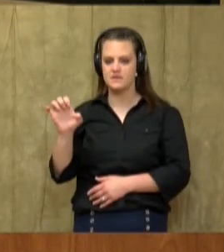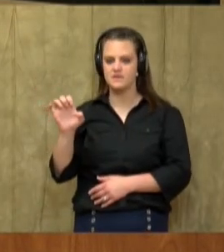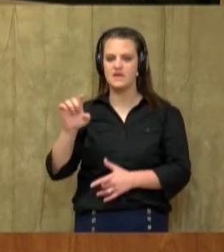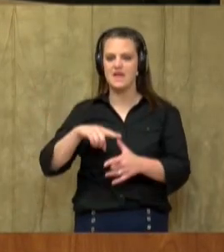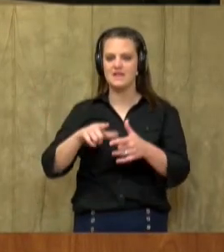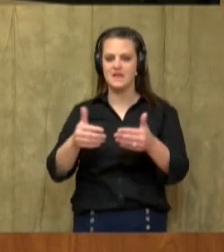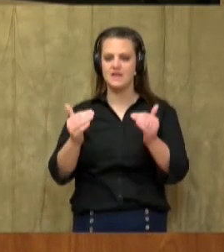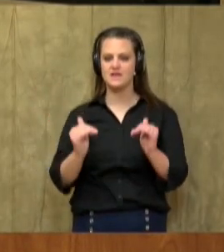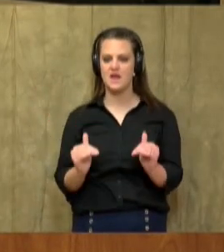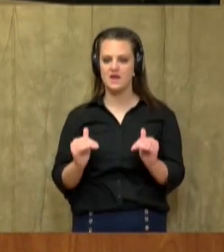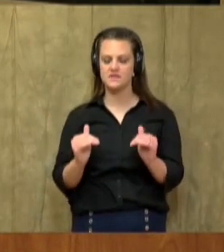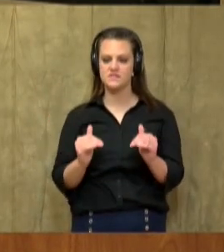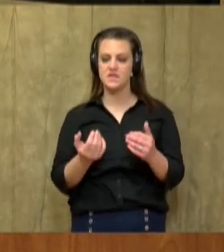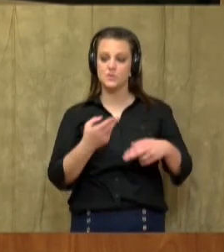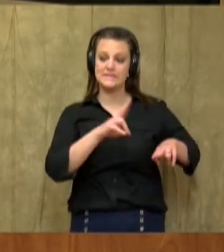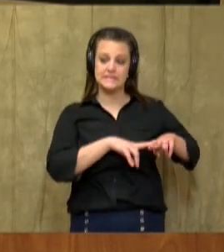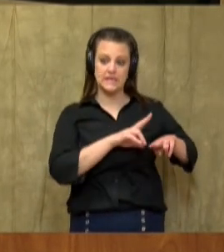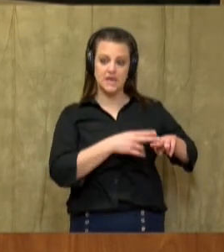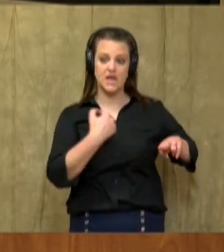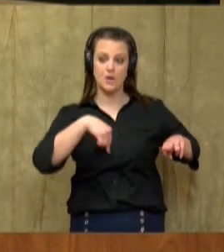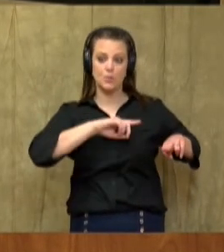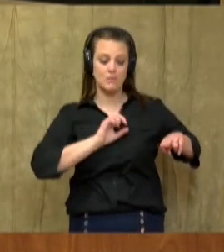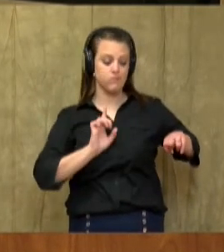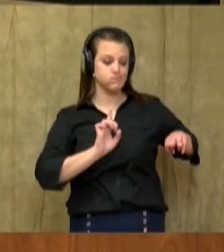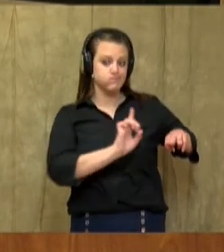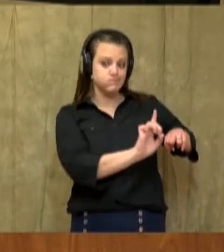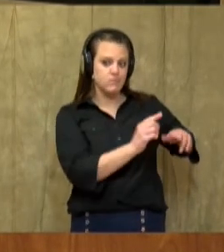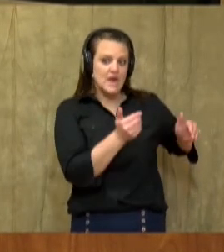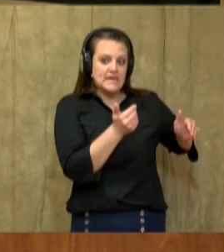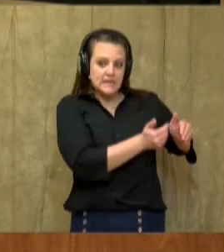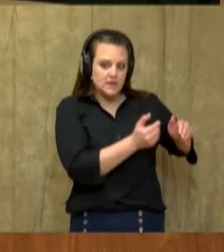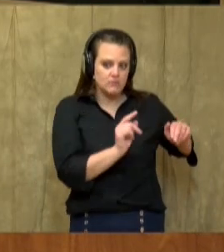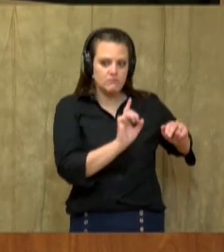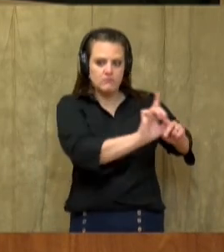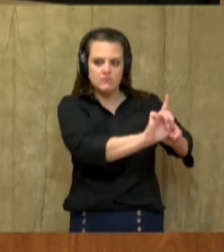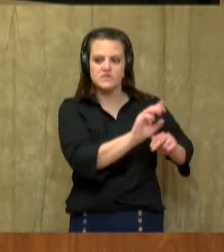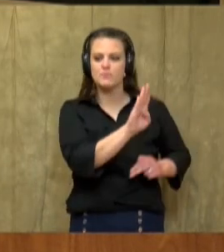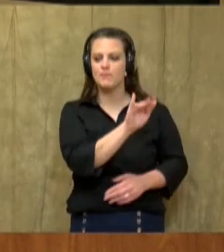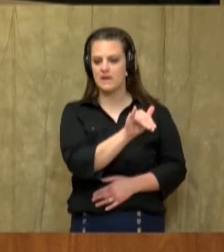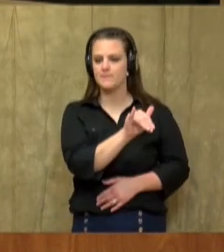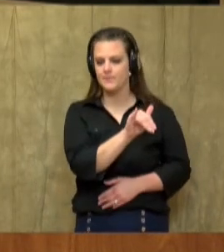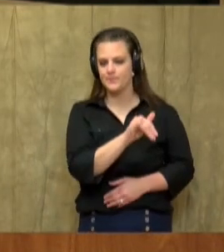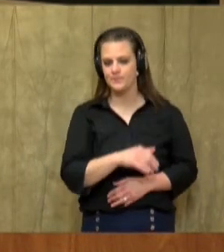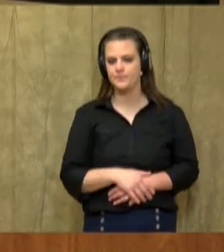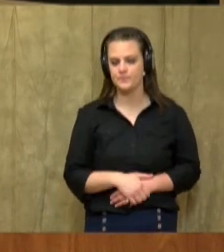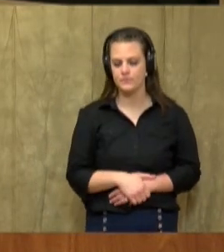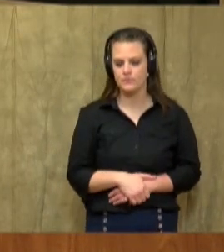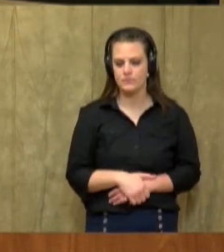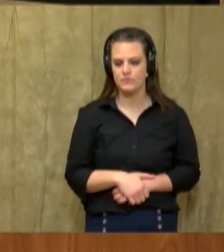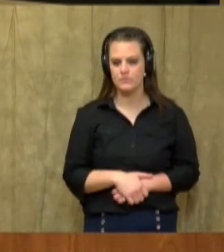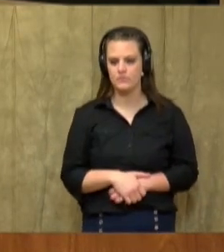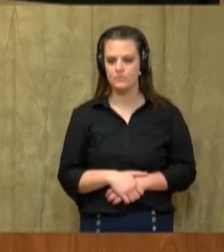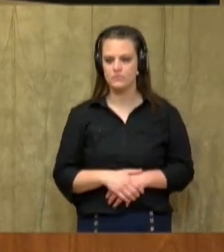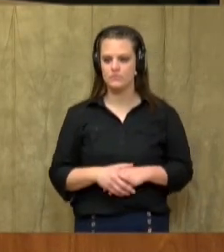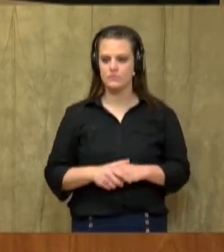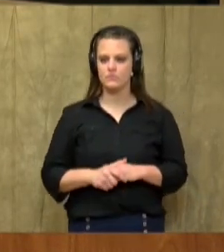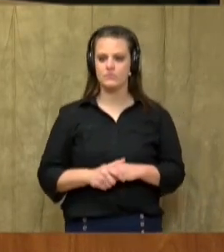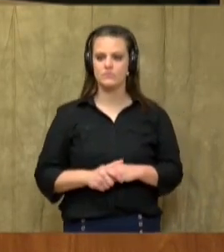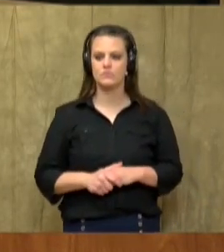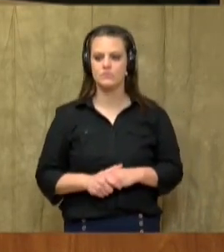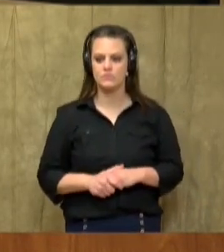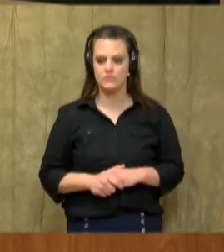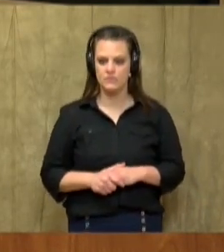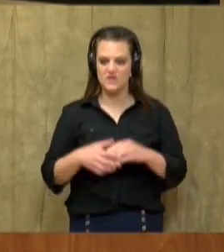then my next one would be I'd be next to him as I walked next to him out the door. Okay, very good. So let's look